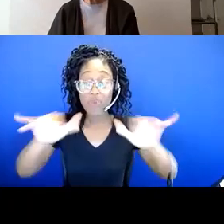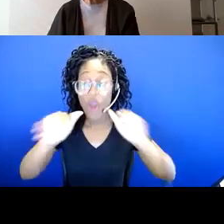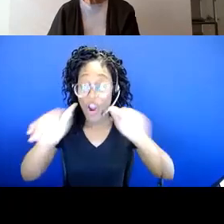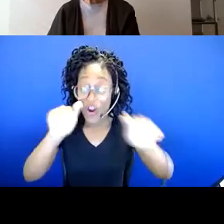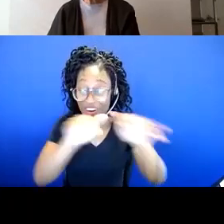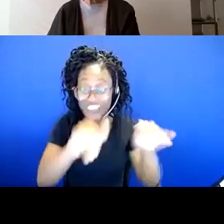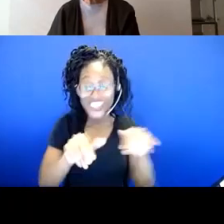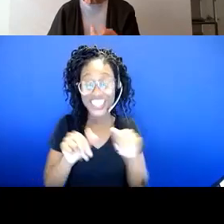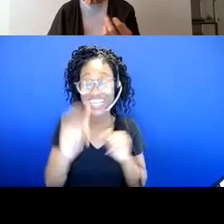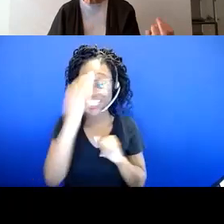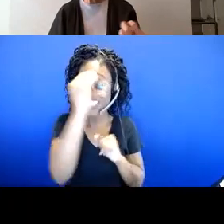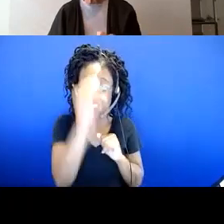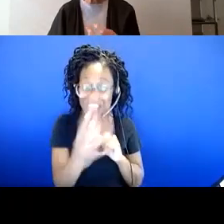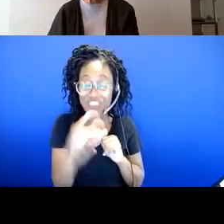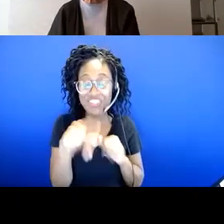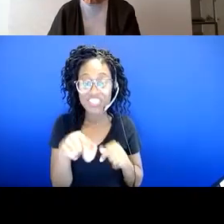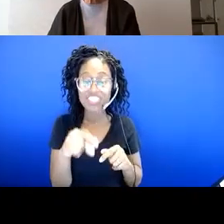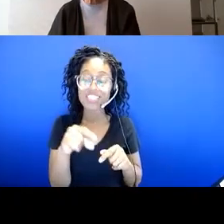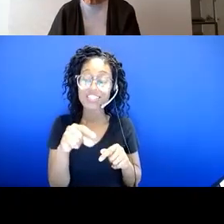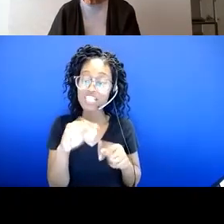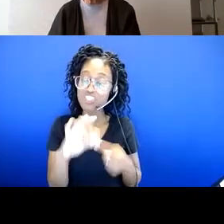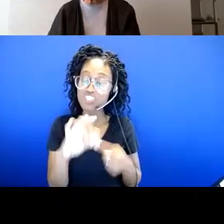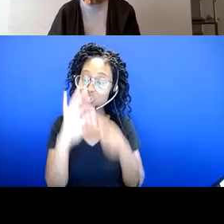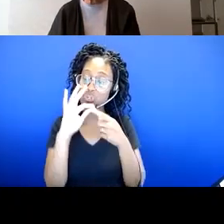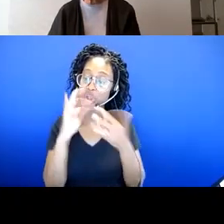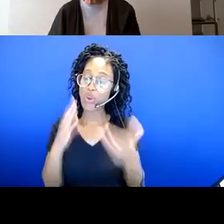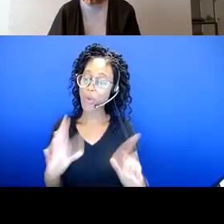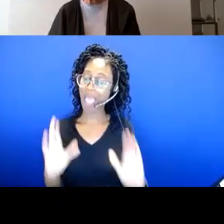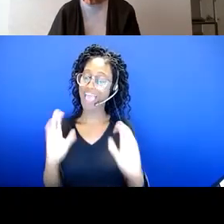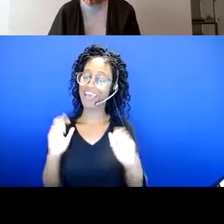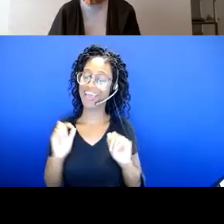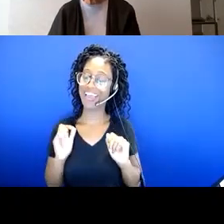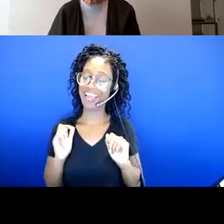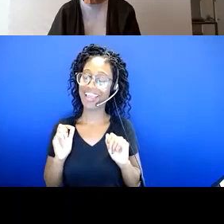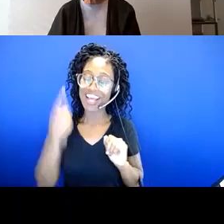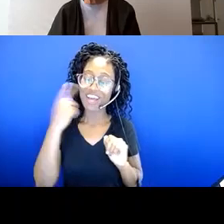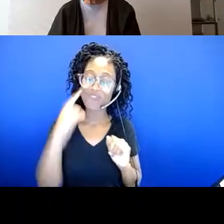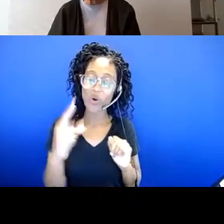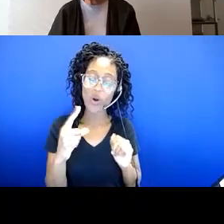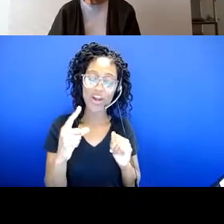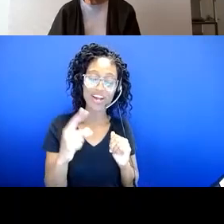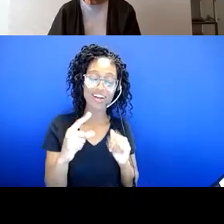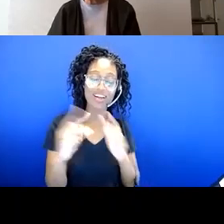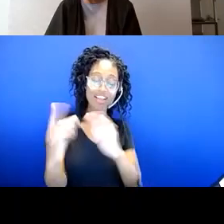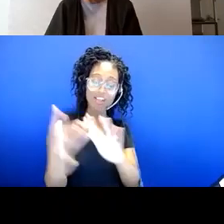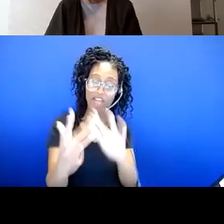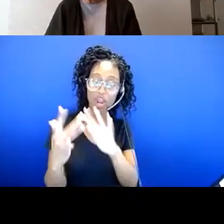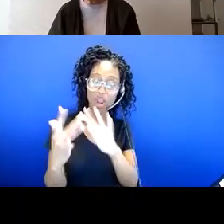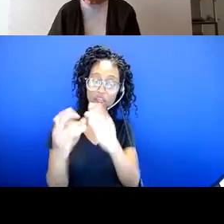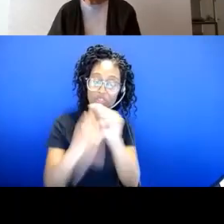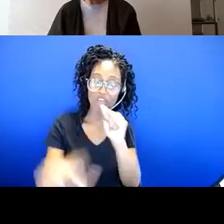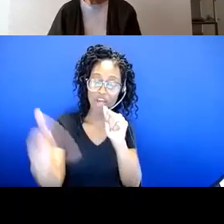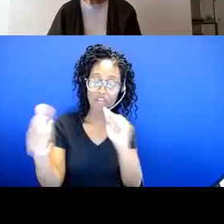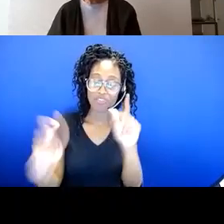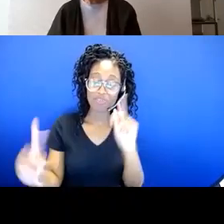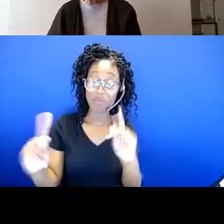way and a much more accessible way of doing informal networking